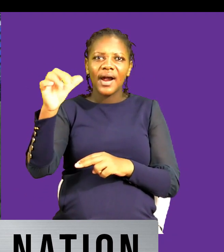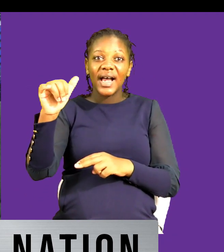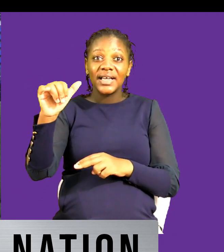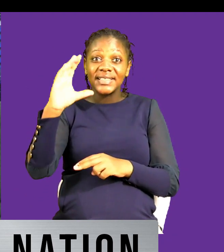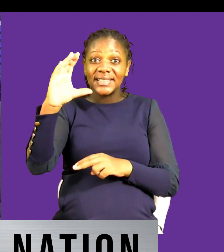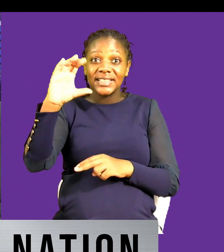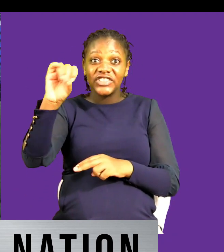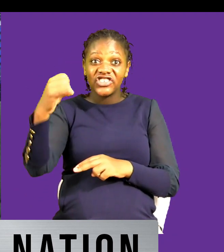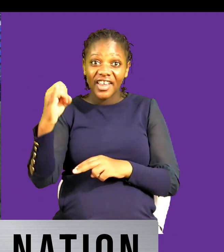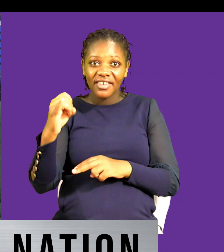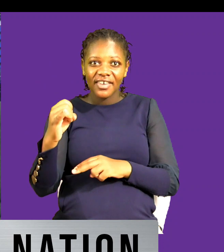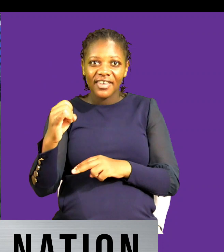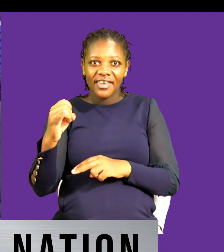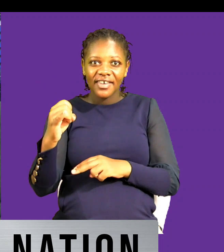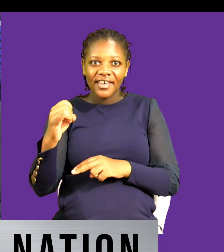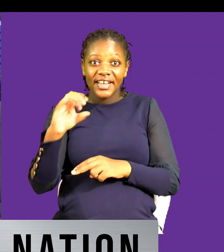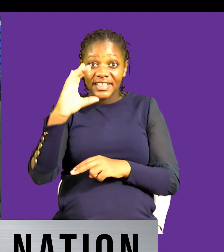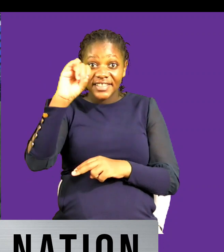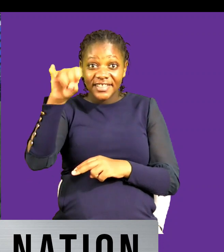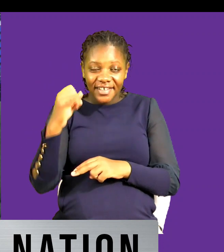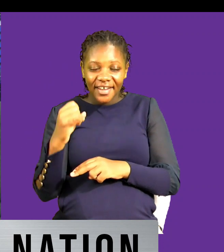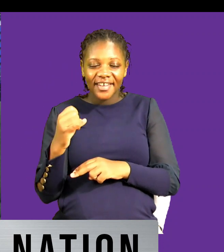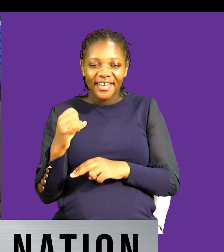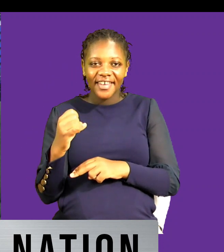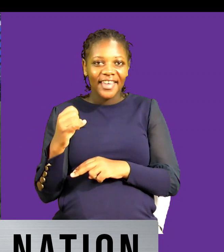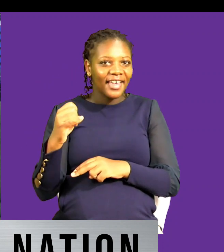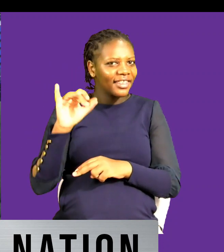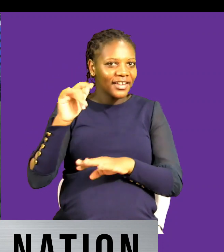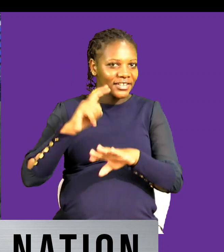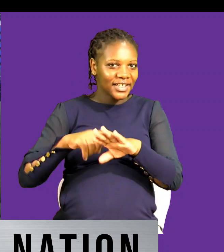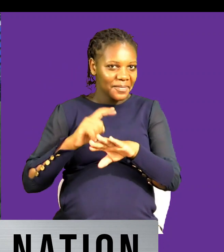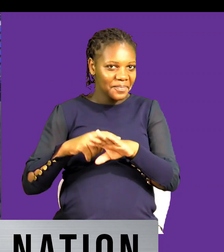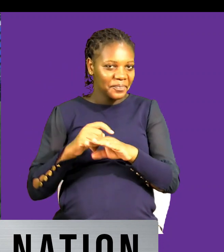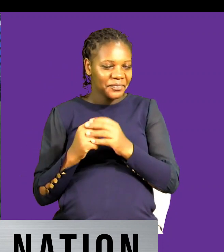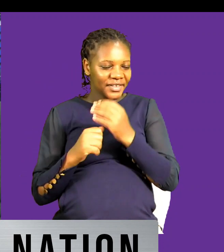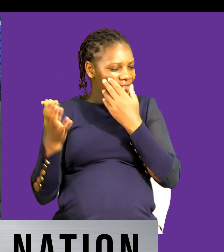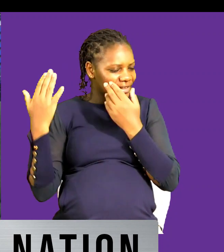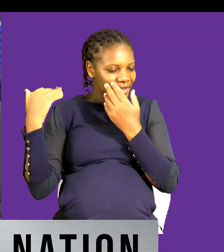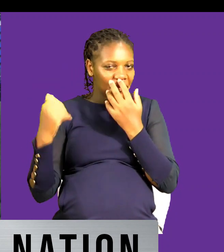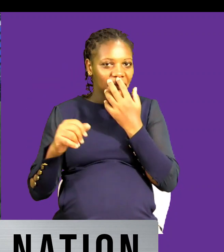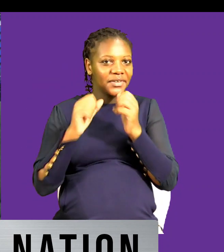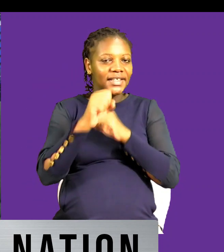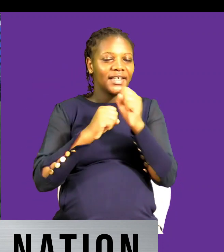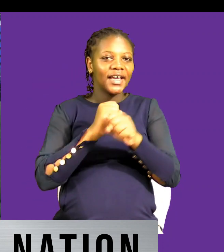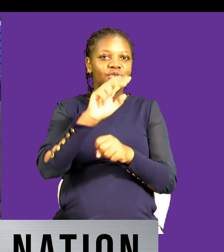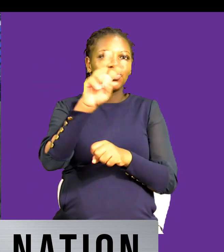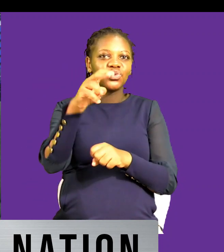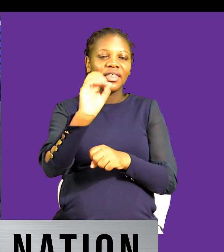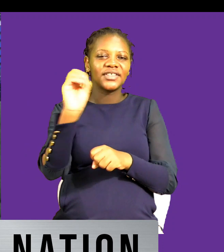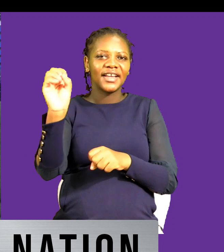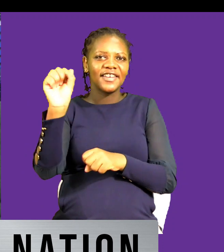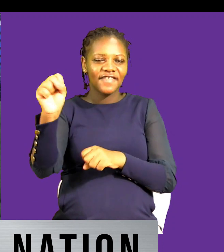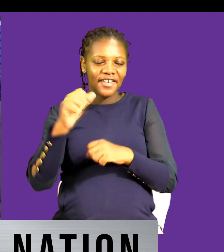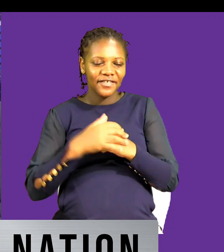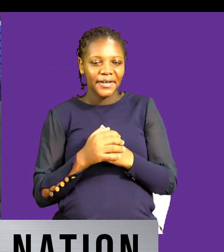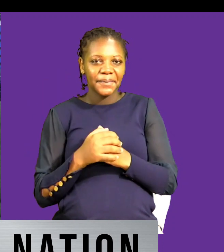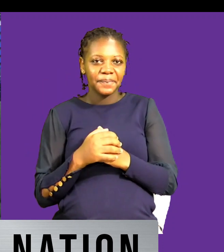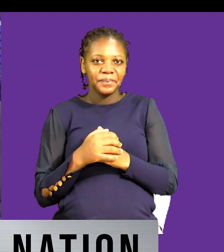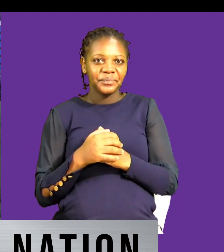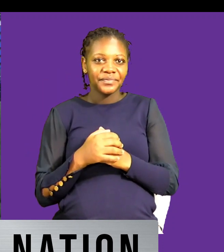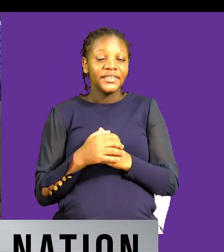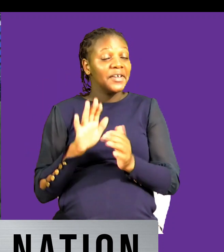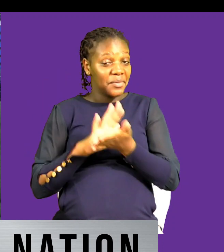the activists. You know, they were part of the civil society. Yeah, they were activists and became they ended the first up in CJ power. in the country.